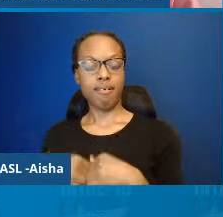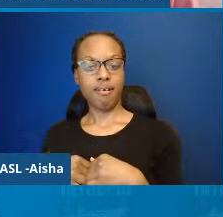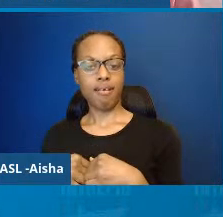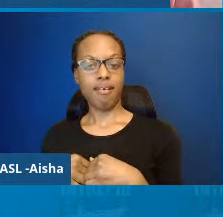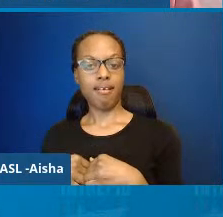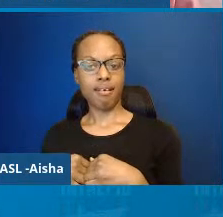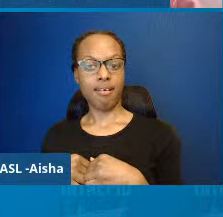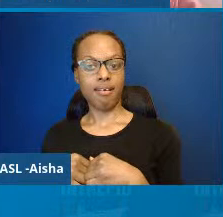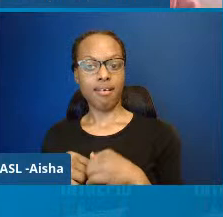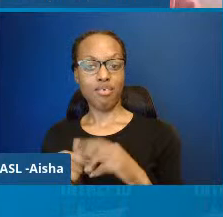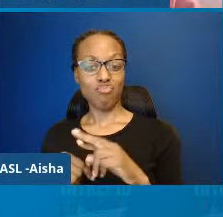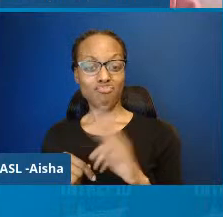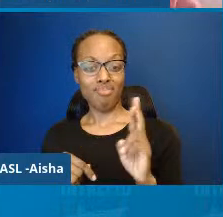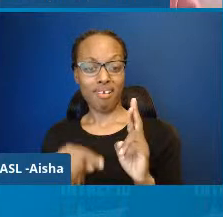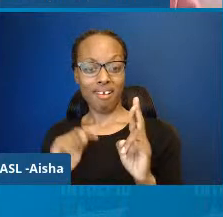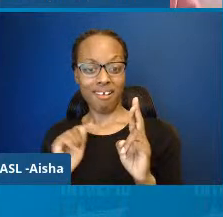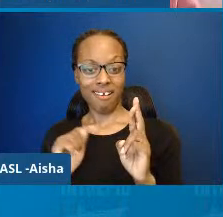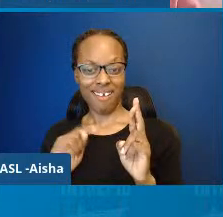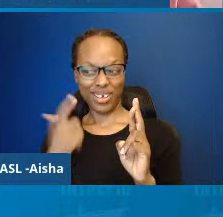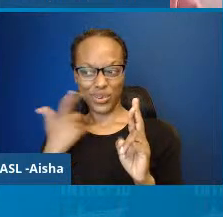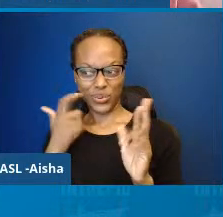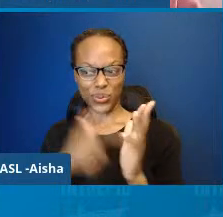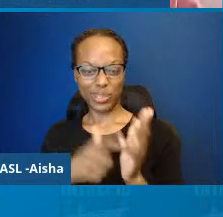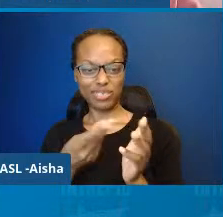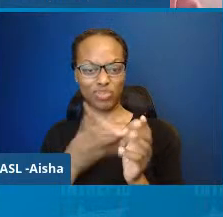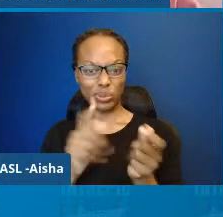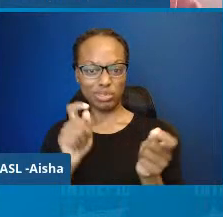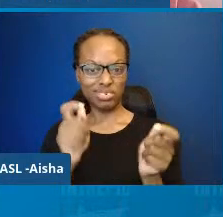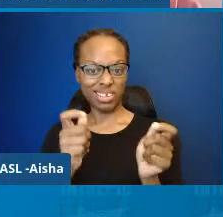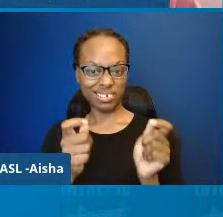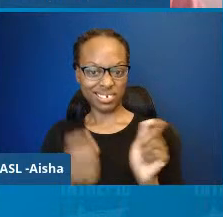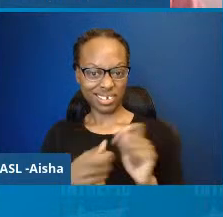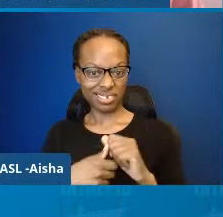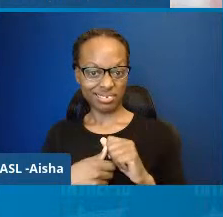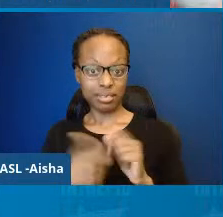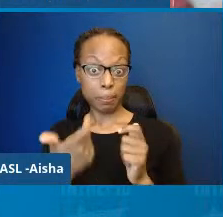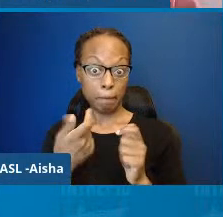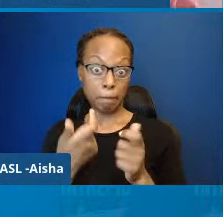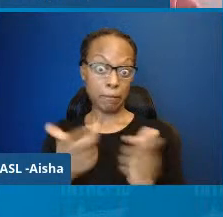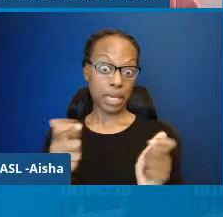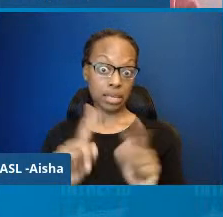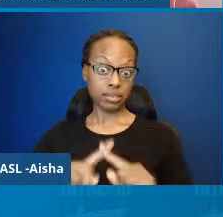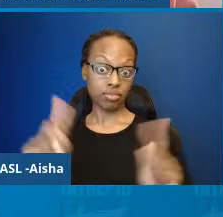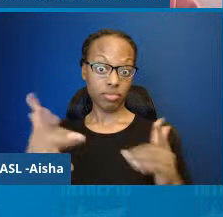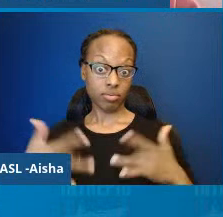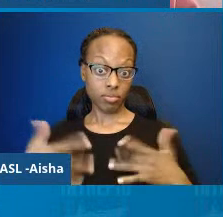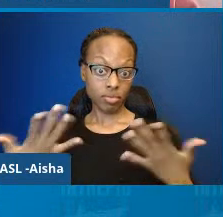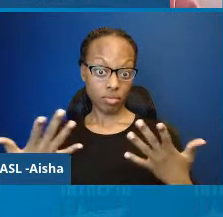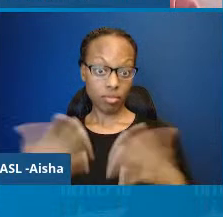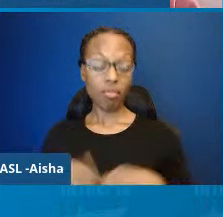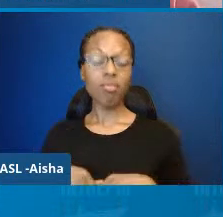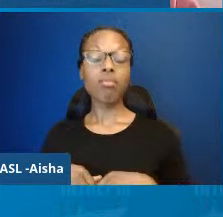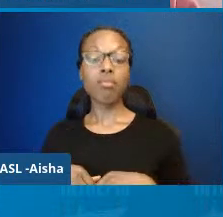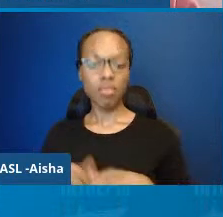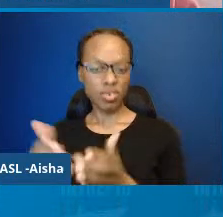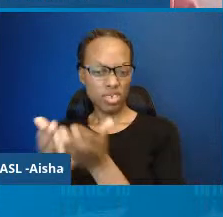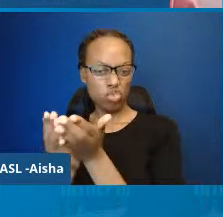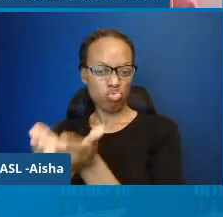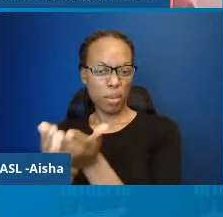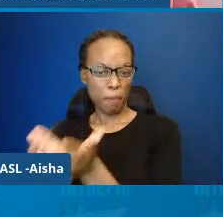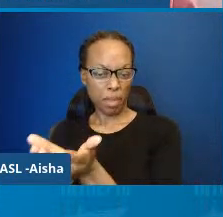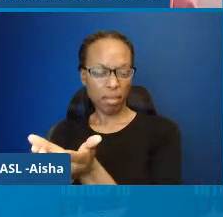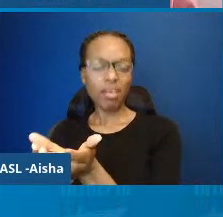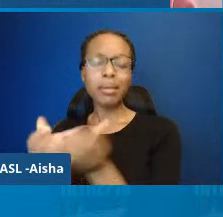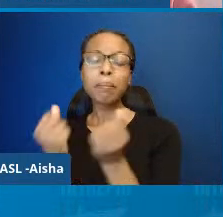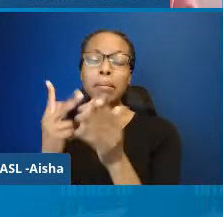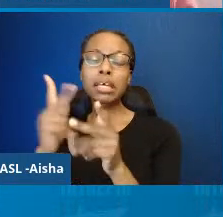the picture on the right, there have been a few changes. So main difference is Intrepid served for many years as a